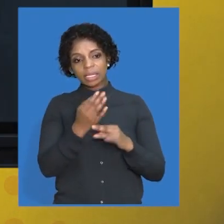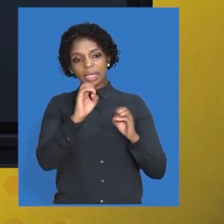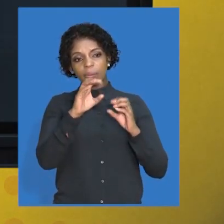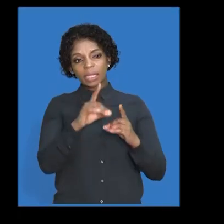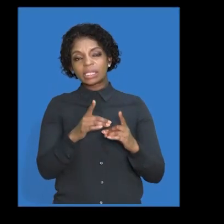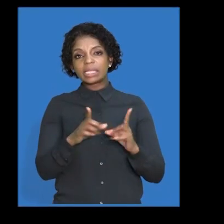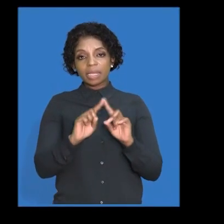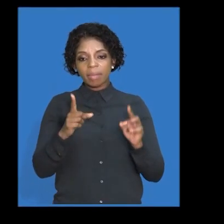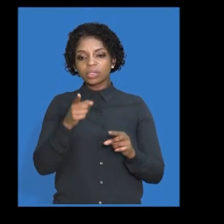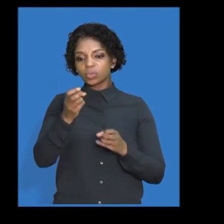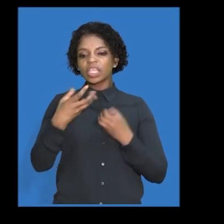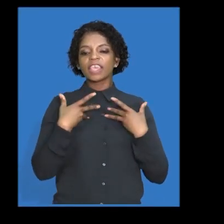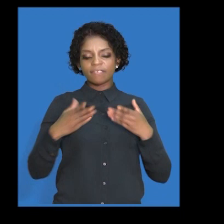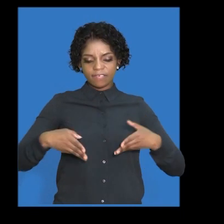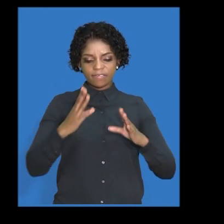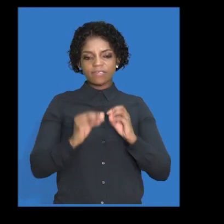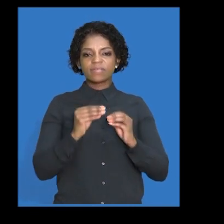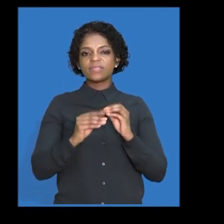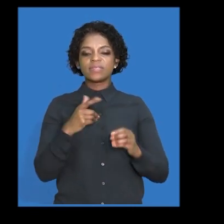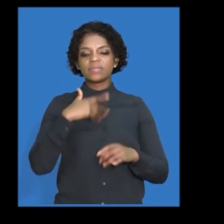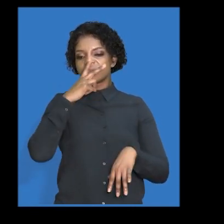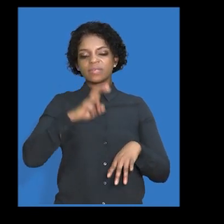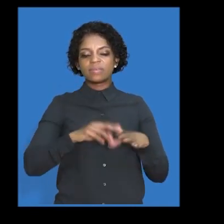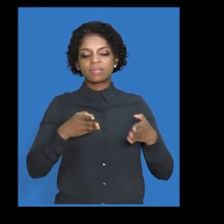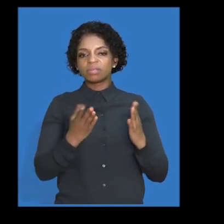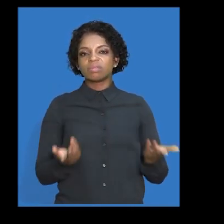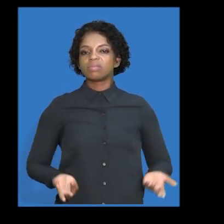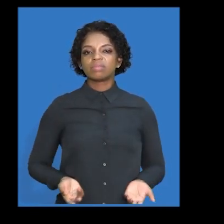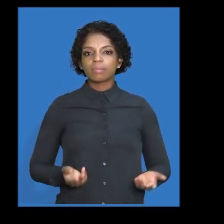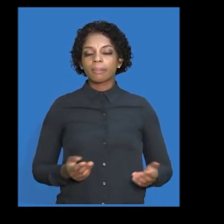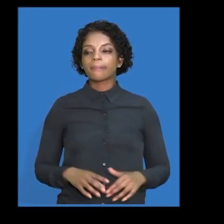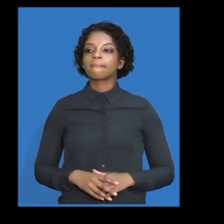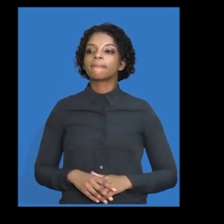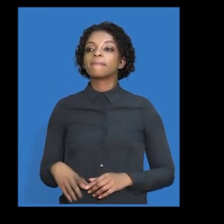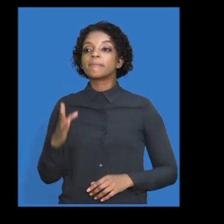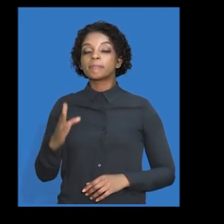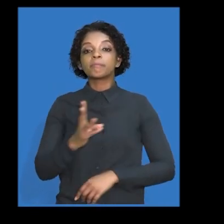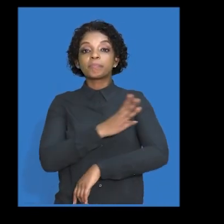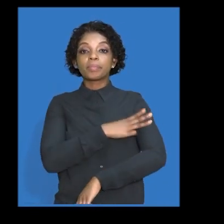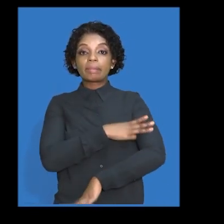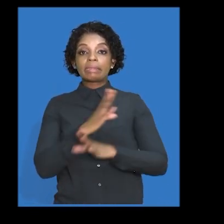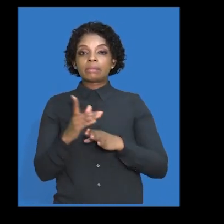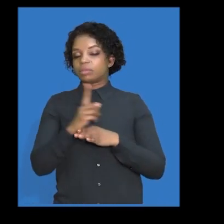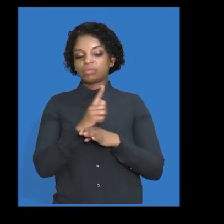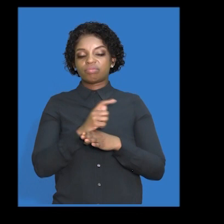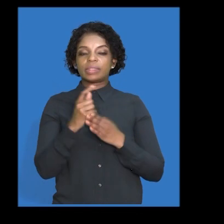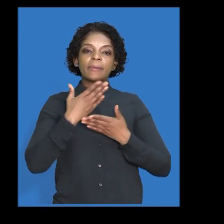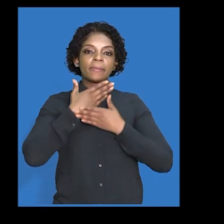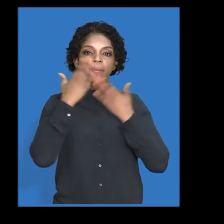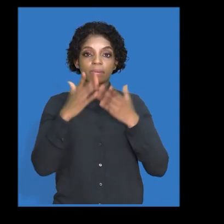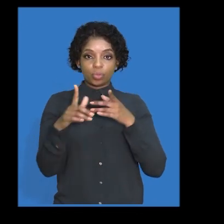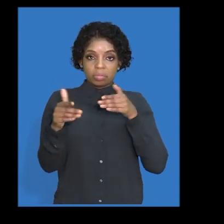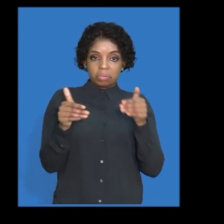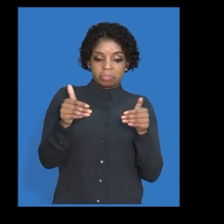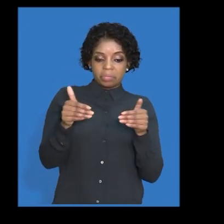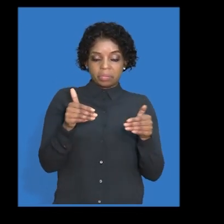need. And most managers are not trained or lack experience to handle these programs, right? So some people will be like, I